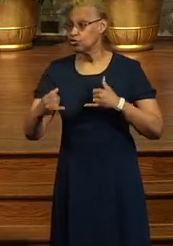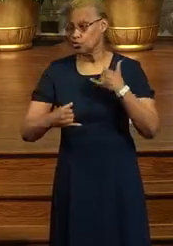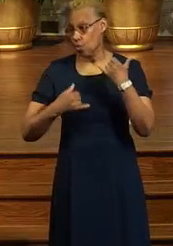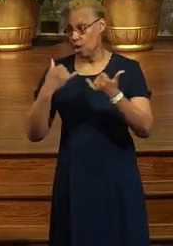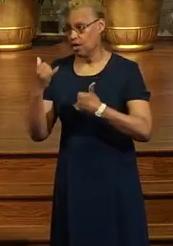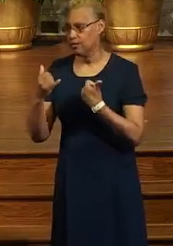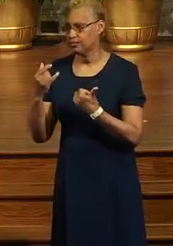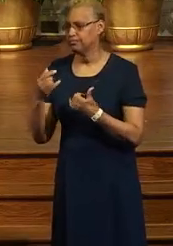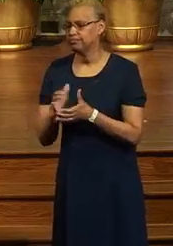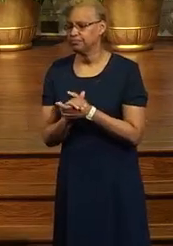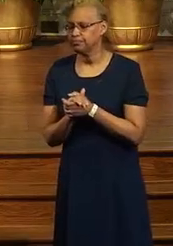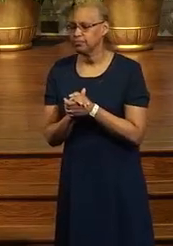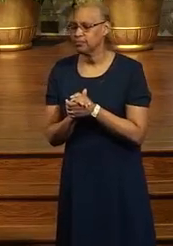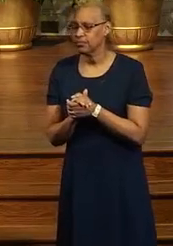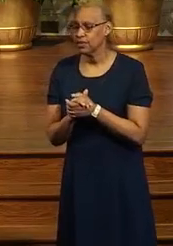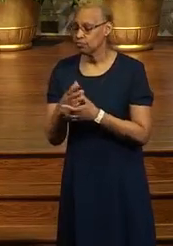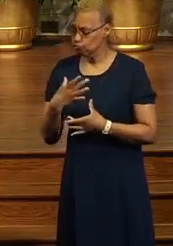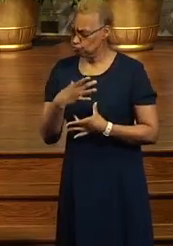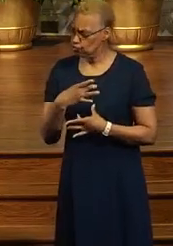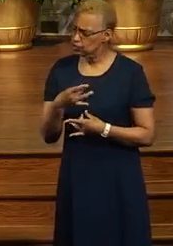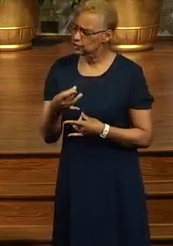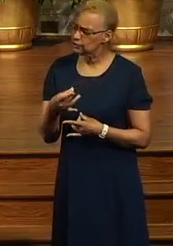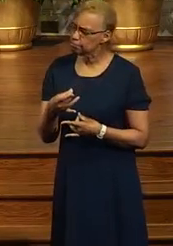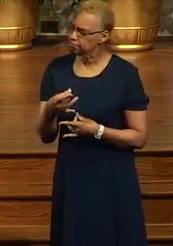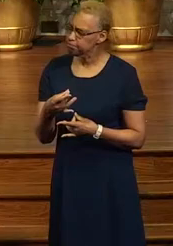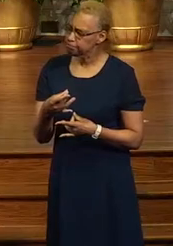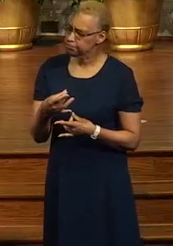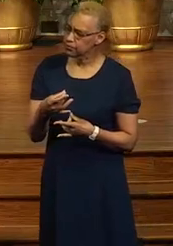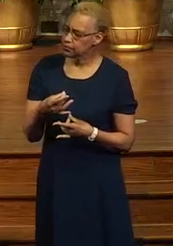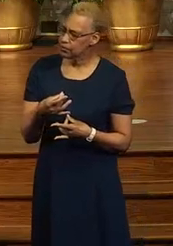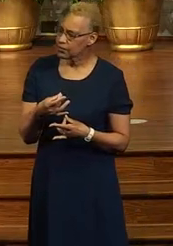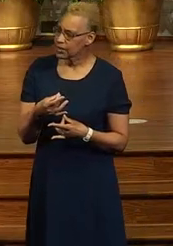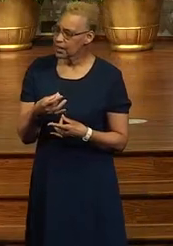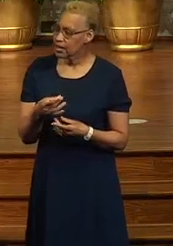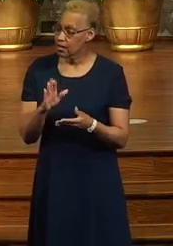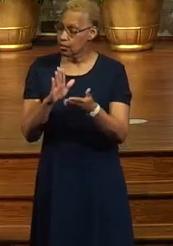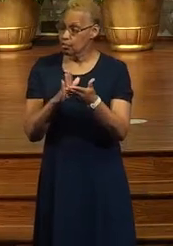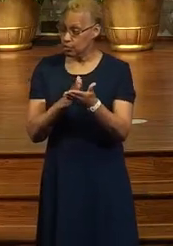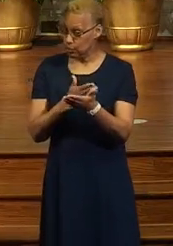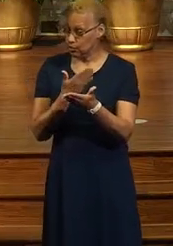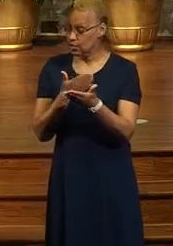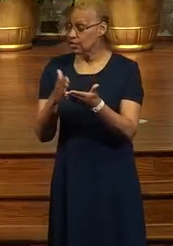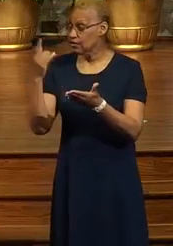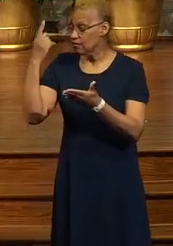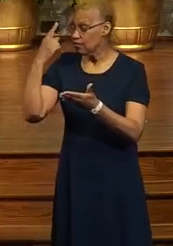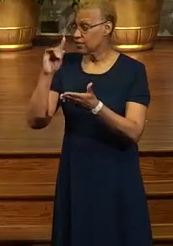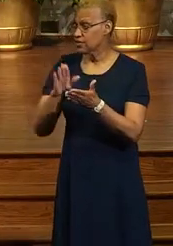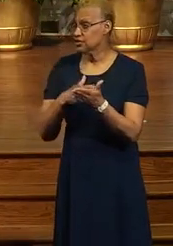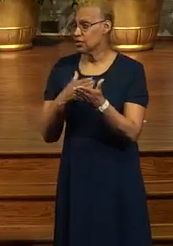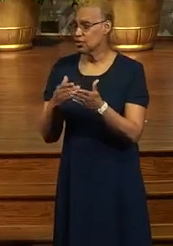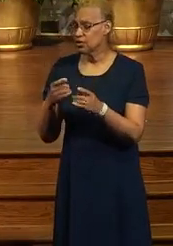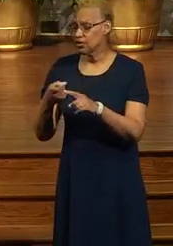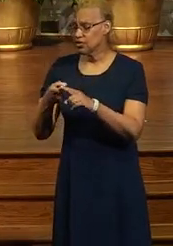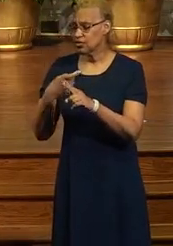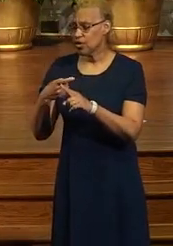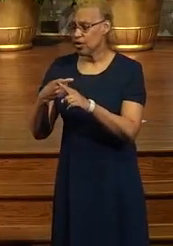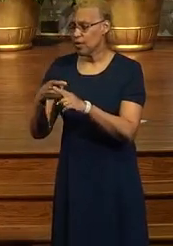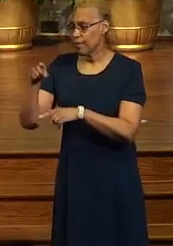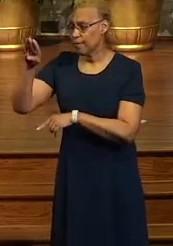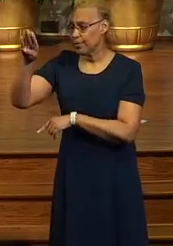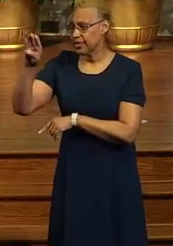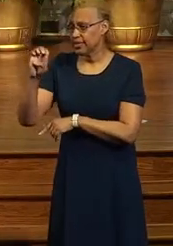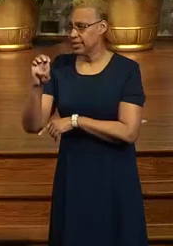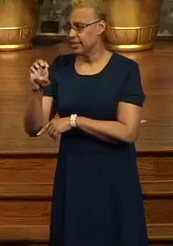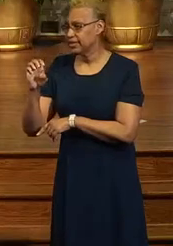Joyful. Interesting thing about this song is the music to this song actually came from